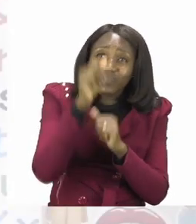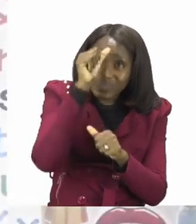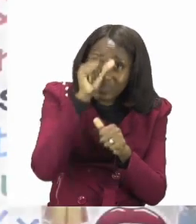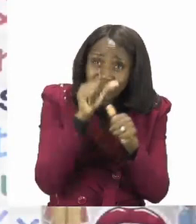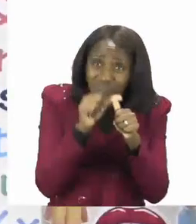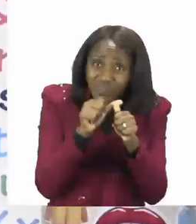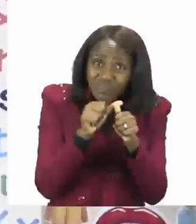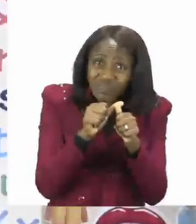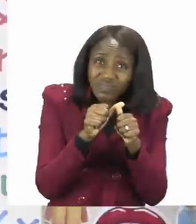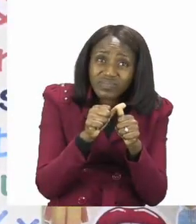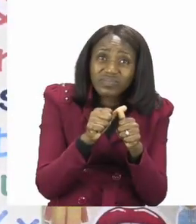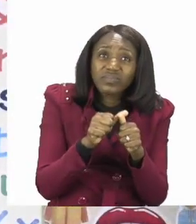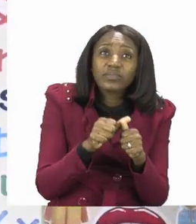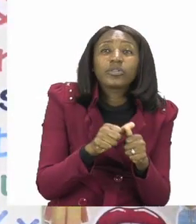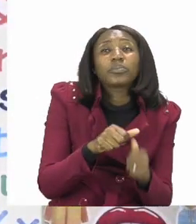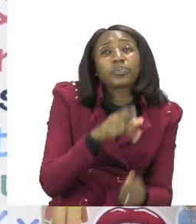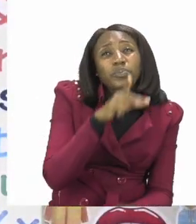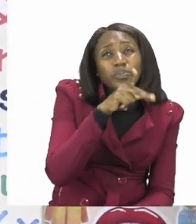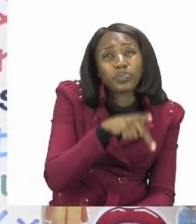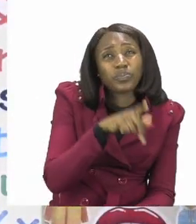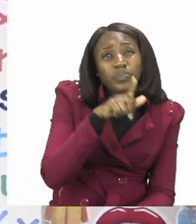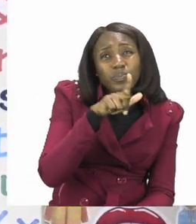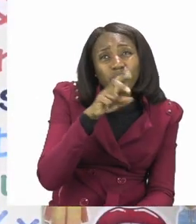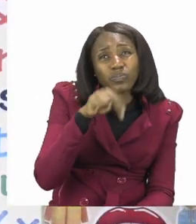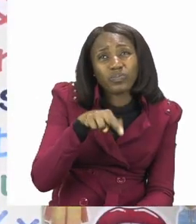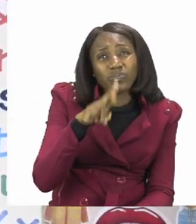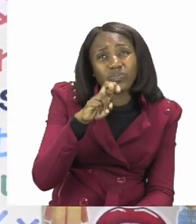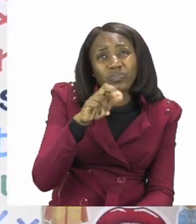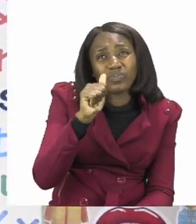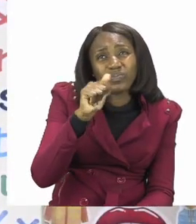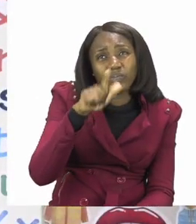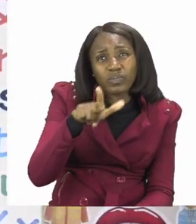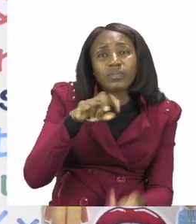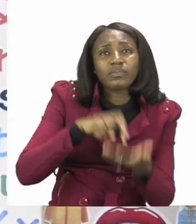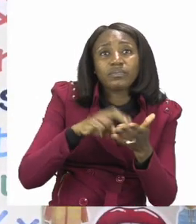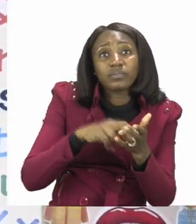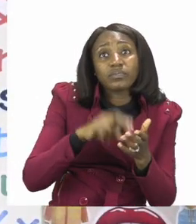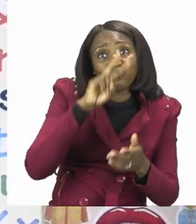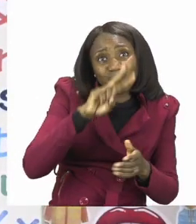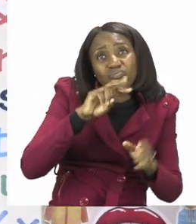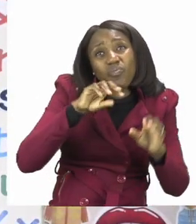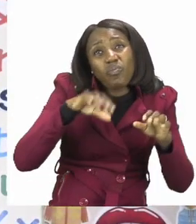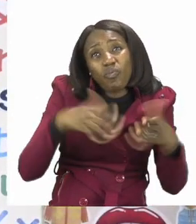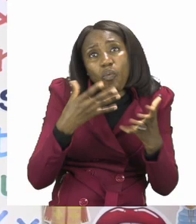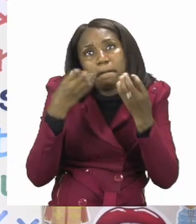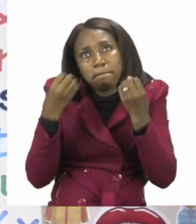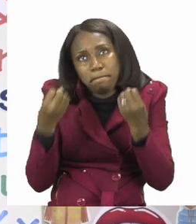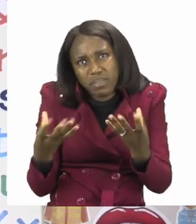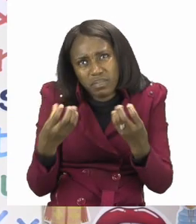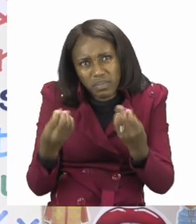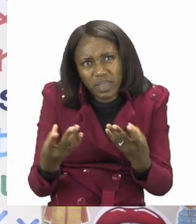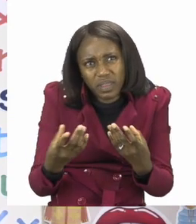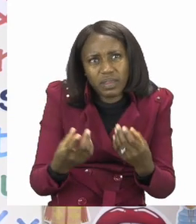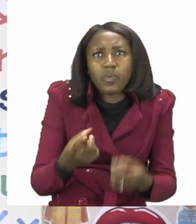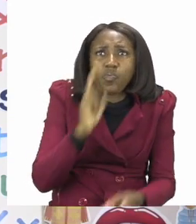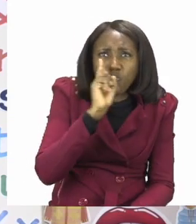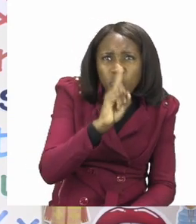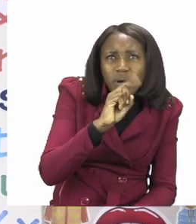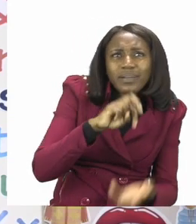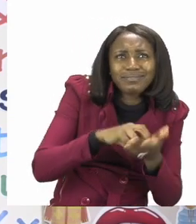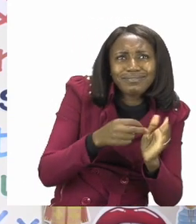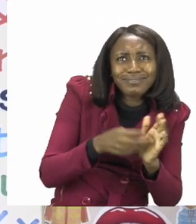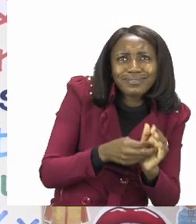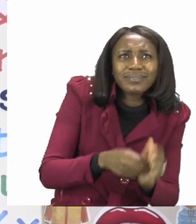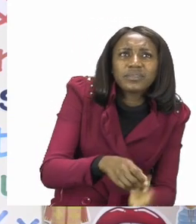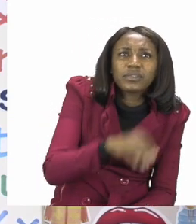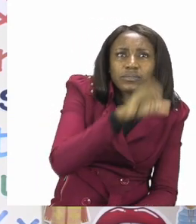a plural means that it is two or more. When it's only one thing, we say that it